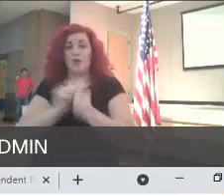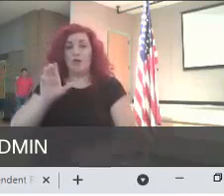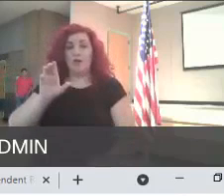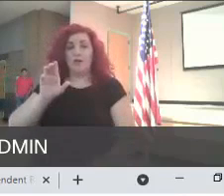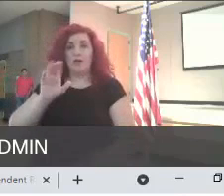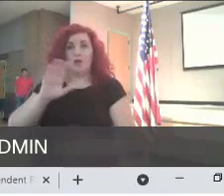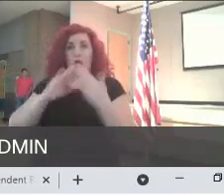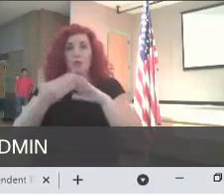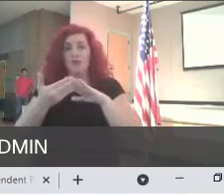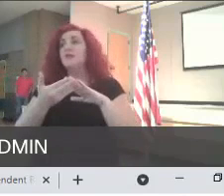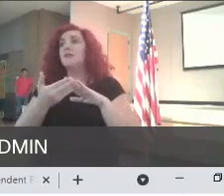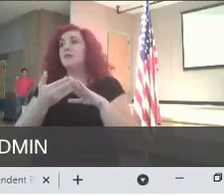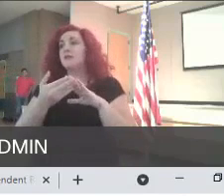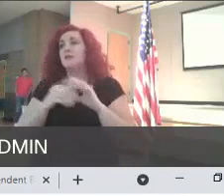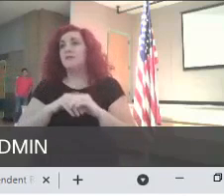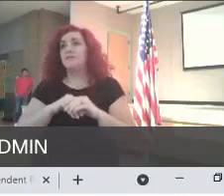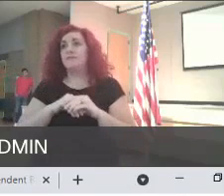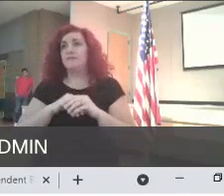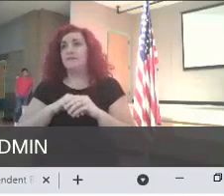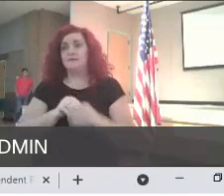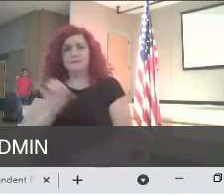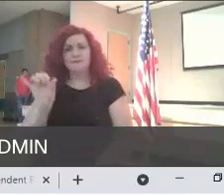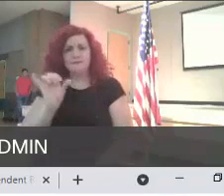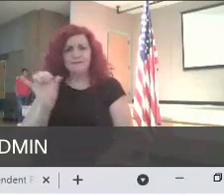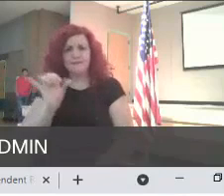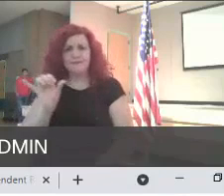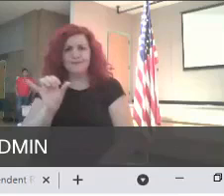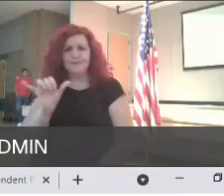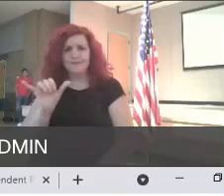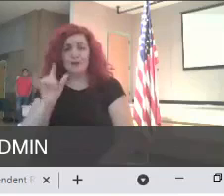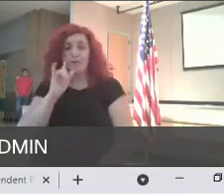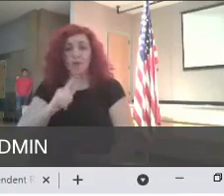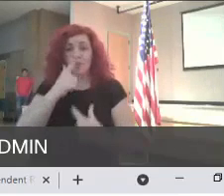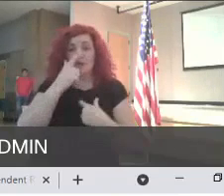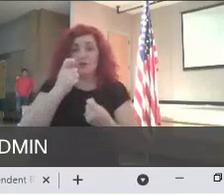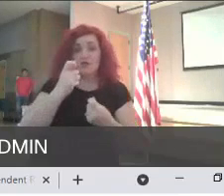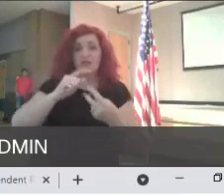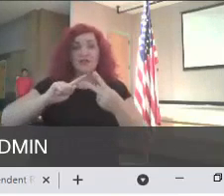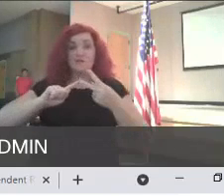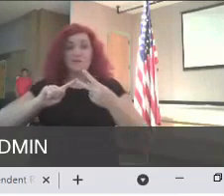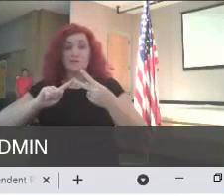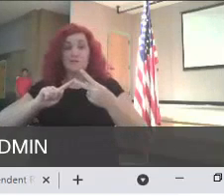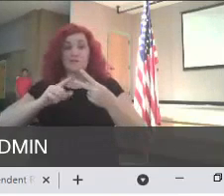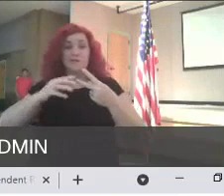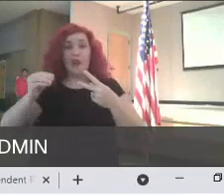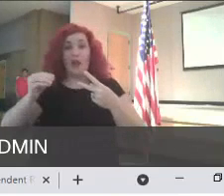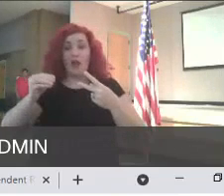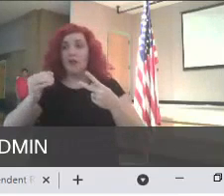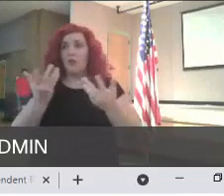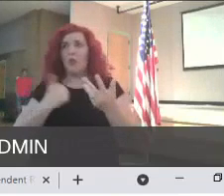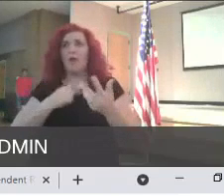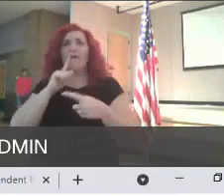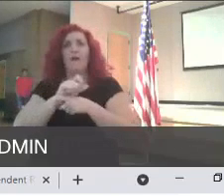that are like in their interests and what we